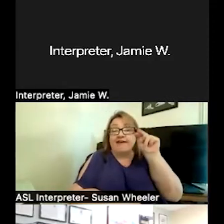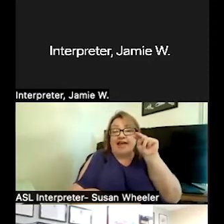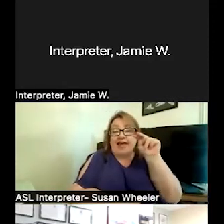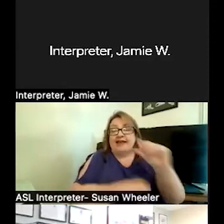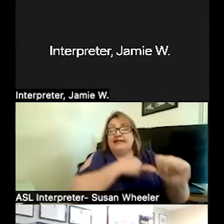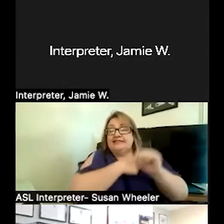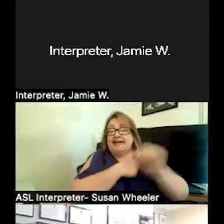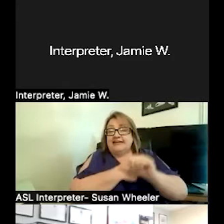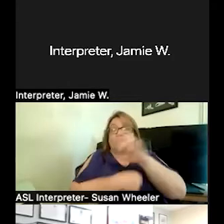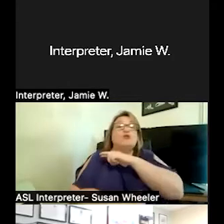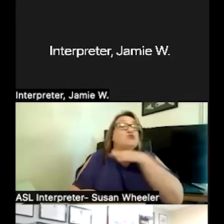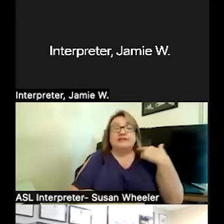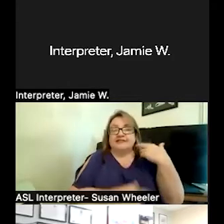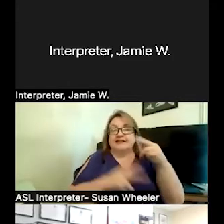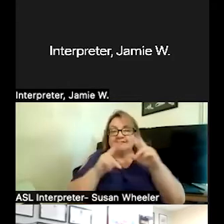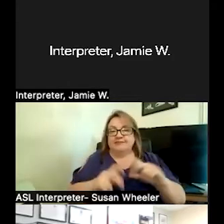program. Next.